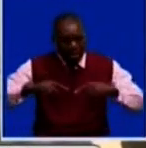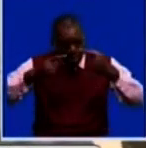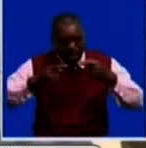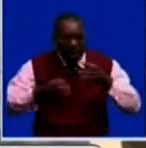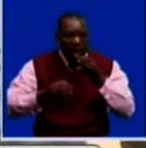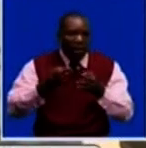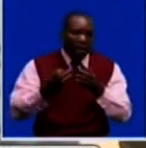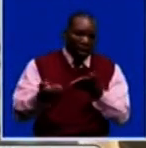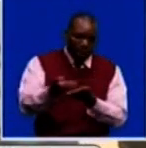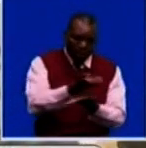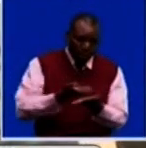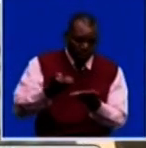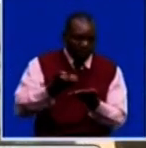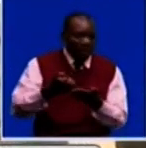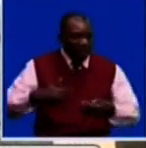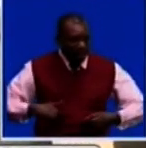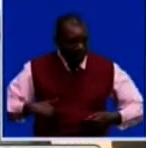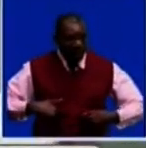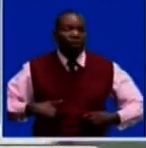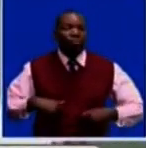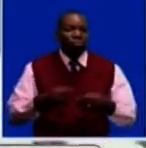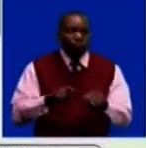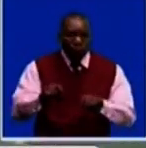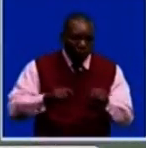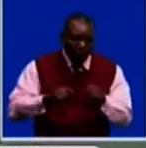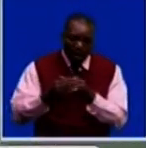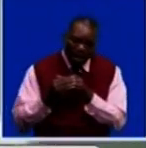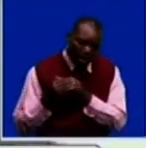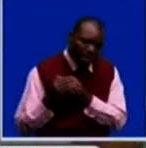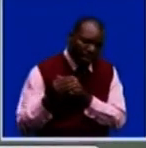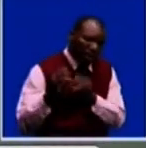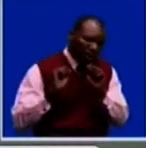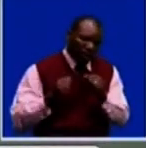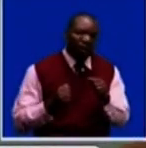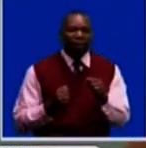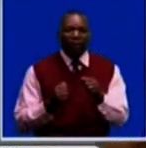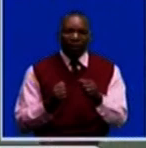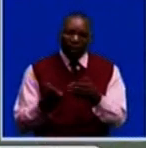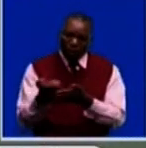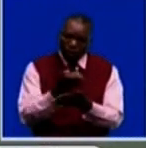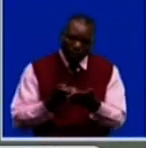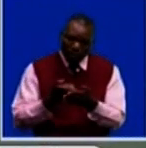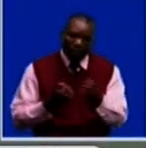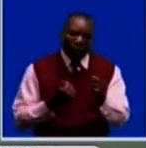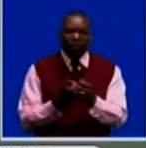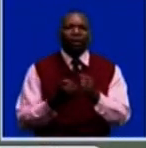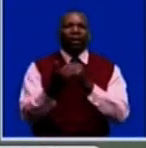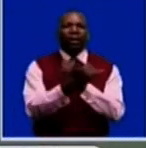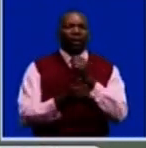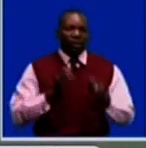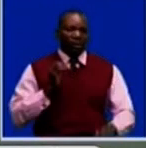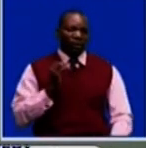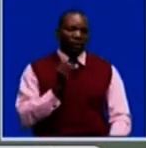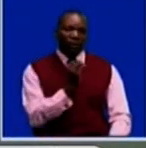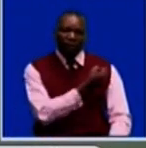economy from this age, going forward, we'll be able to sustain even economies to come of our country.